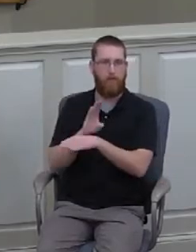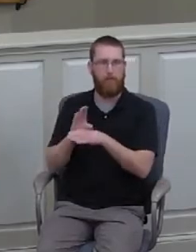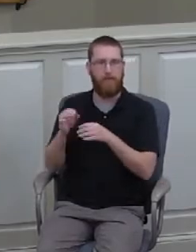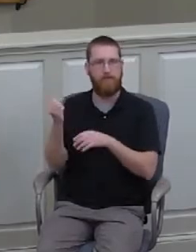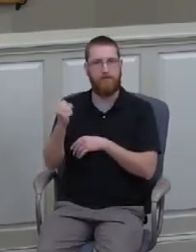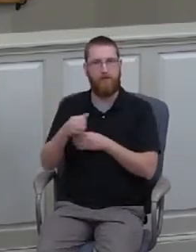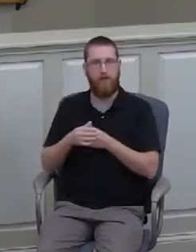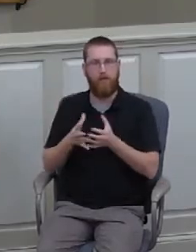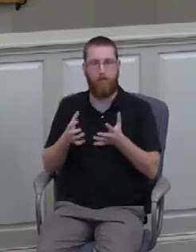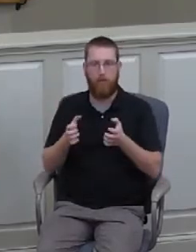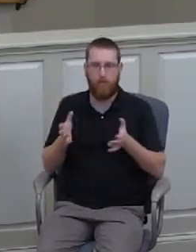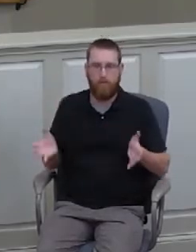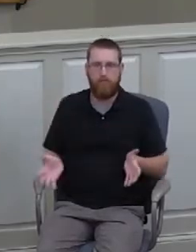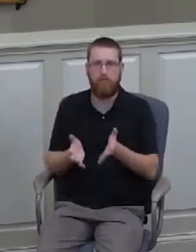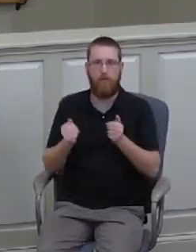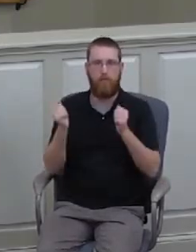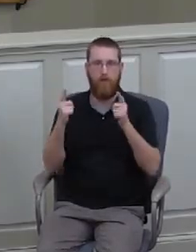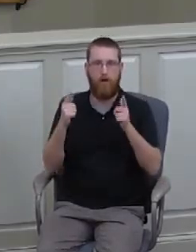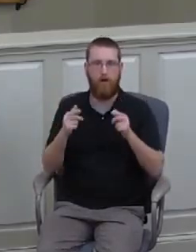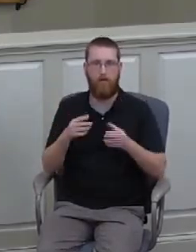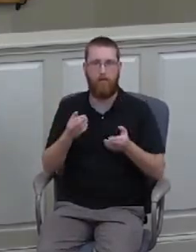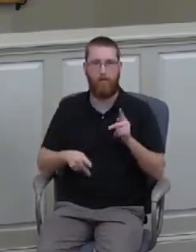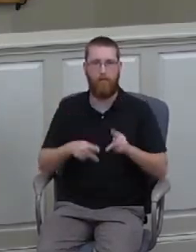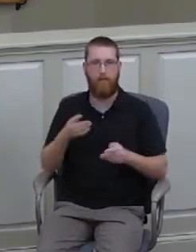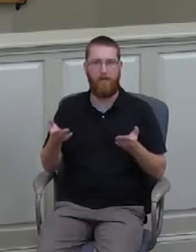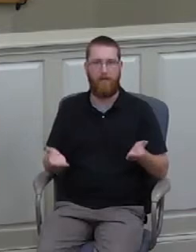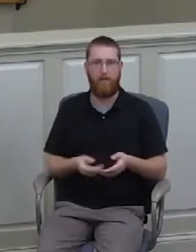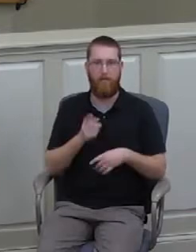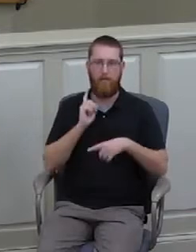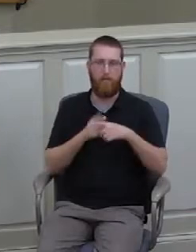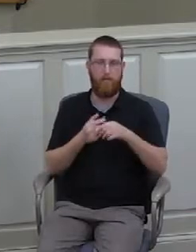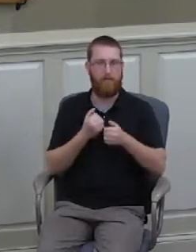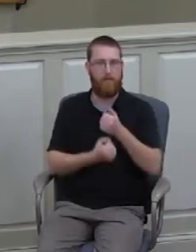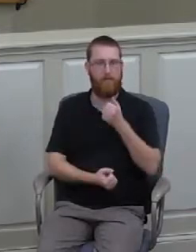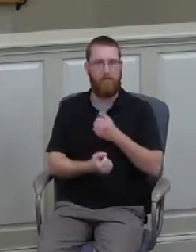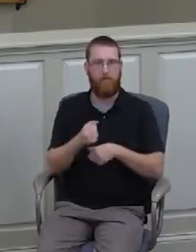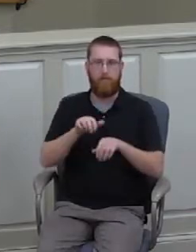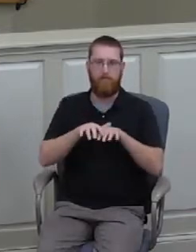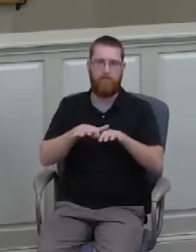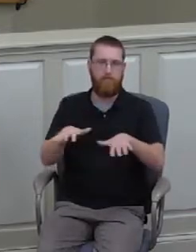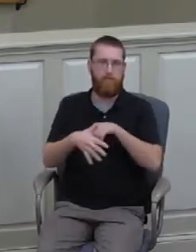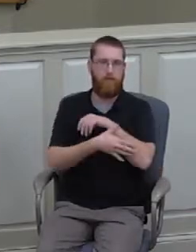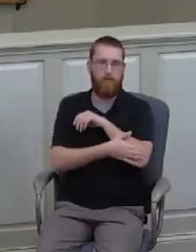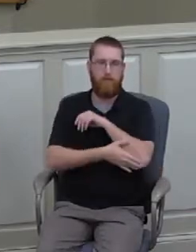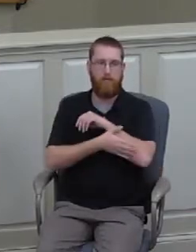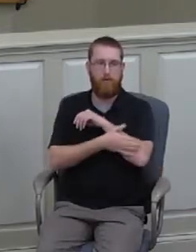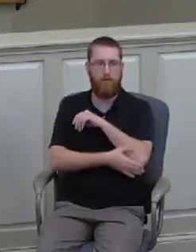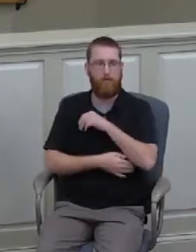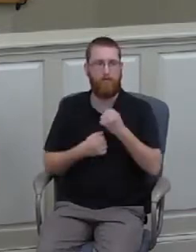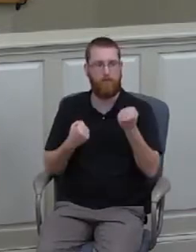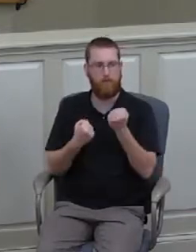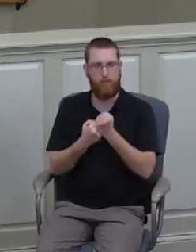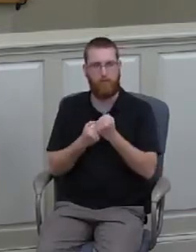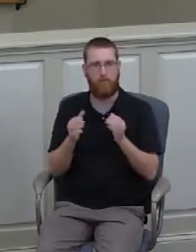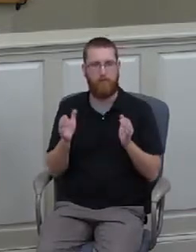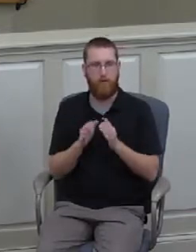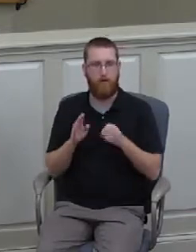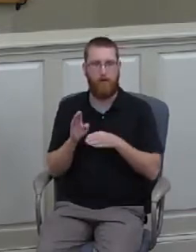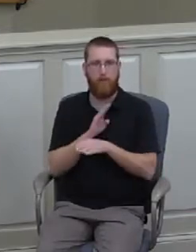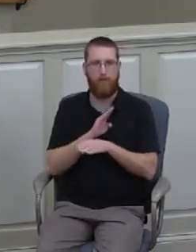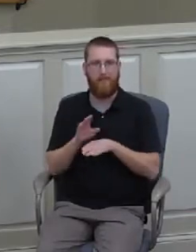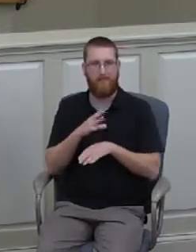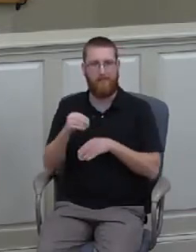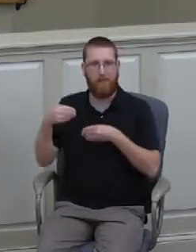urge all residents of Danville and communities across the country to support small businesses and merchants on this